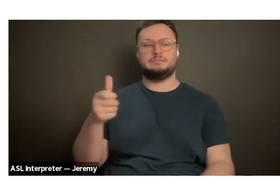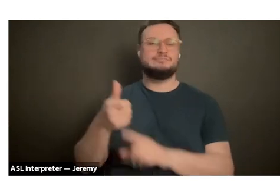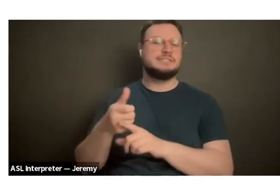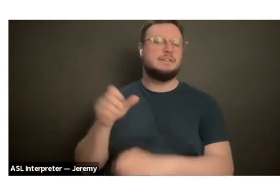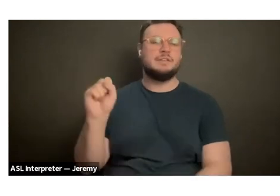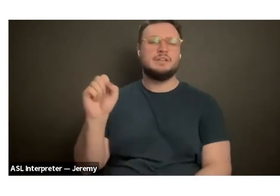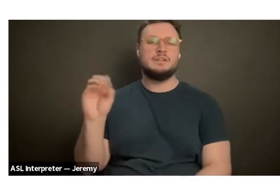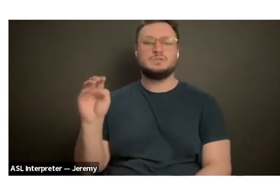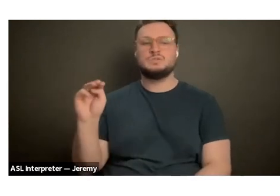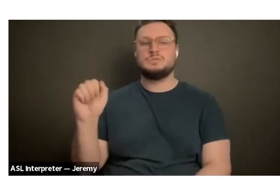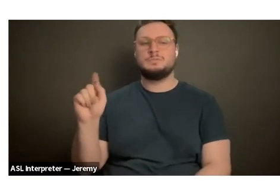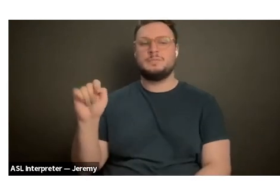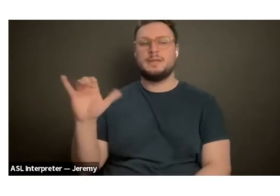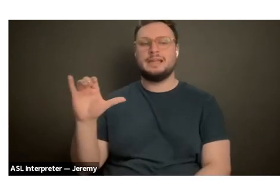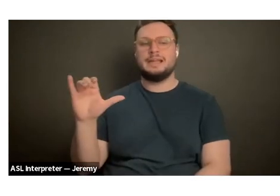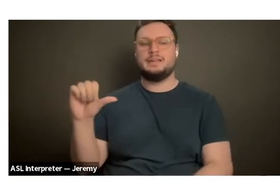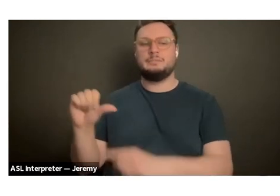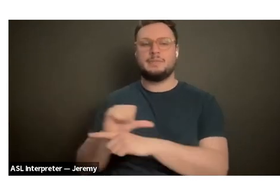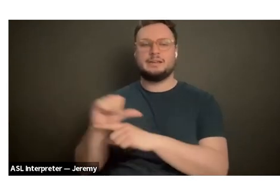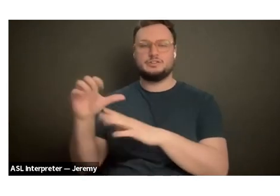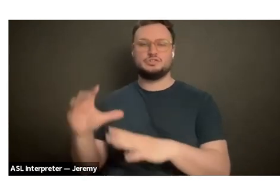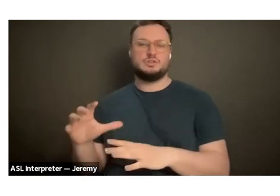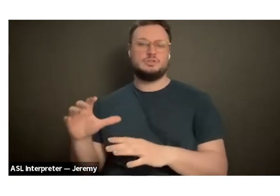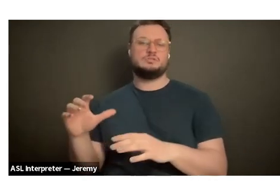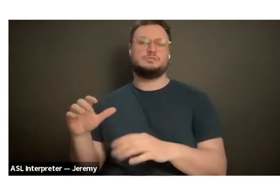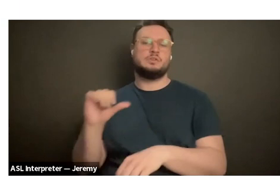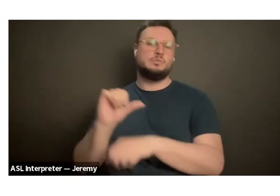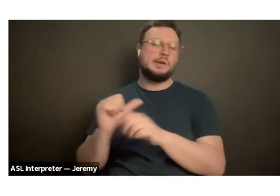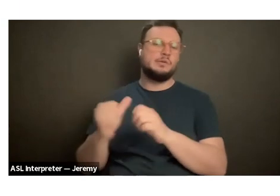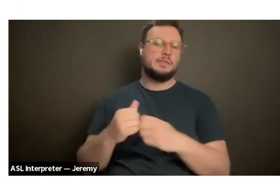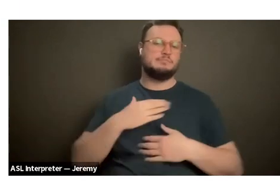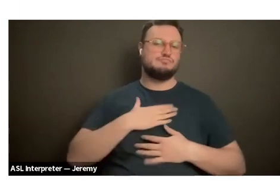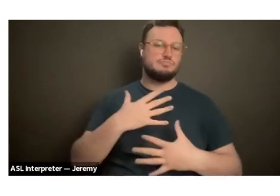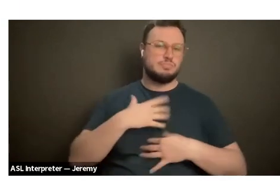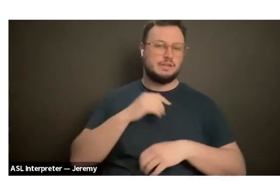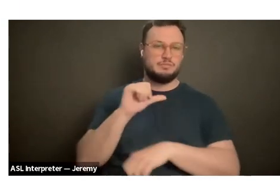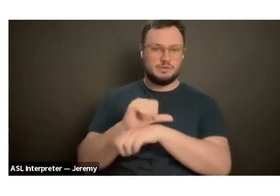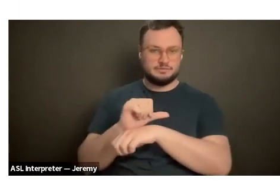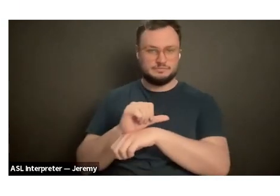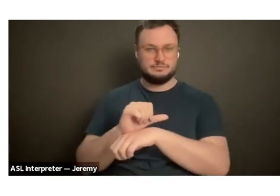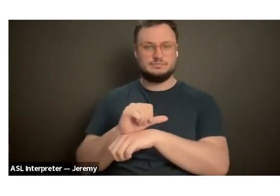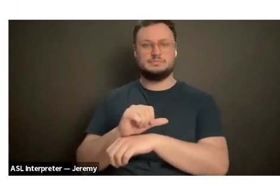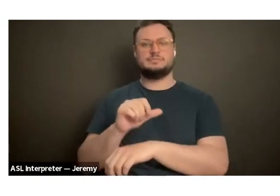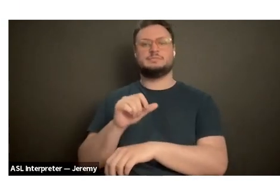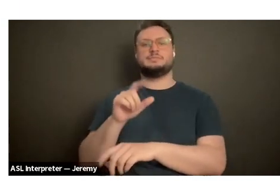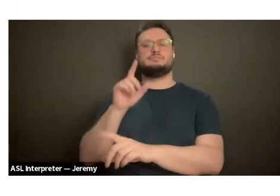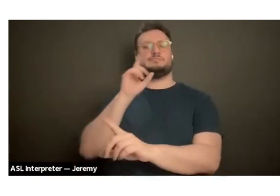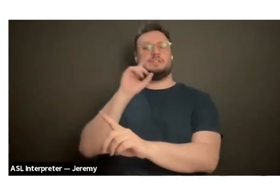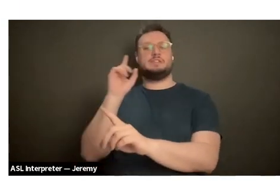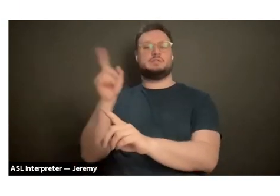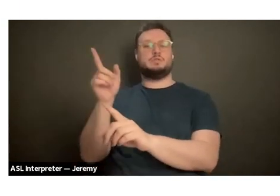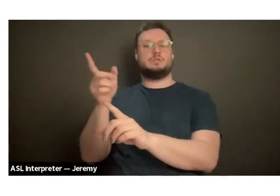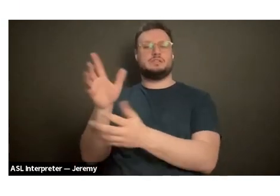somatic practitioner in breathwork and embodiment work for systemic trauma and liberation. And